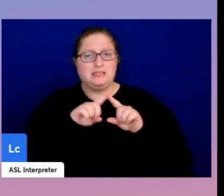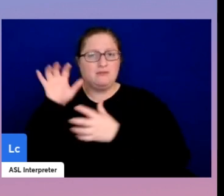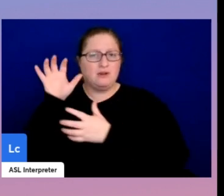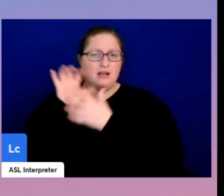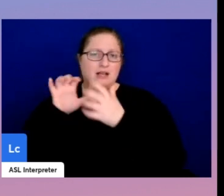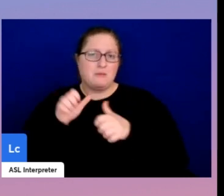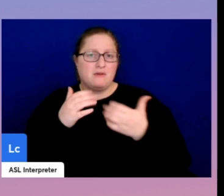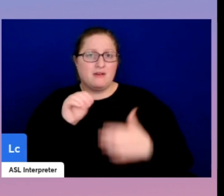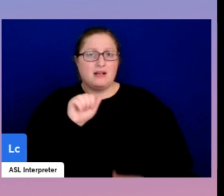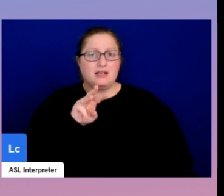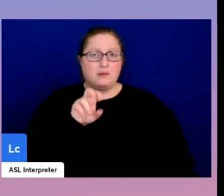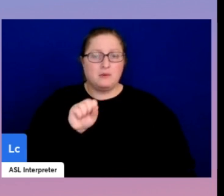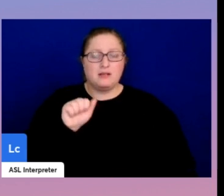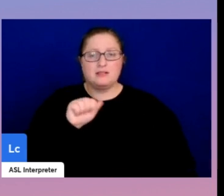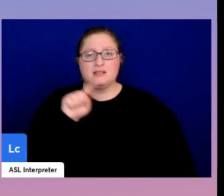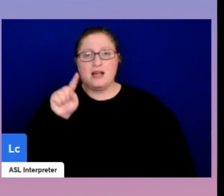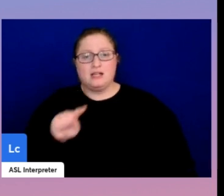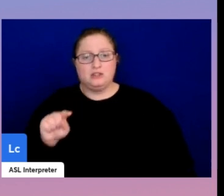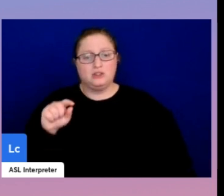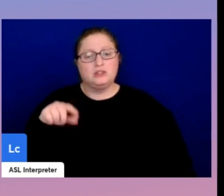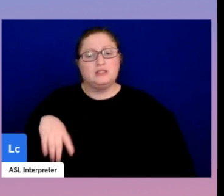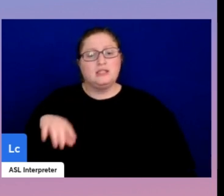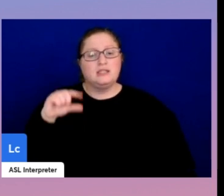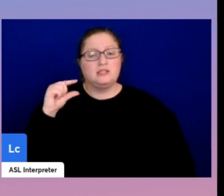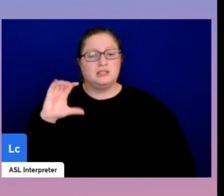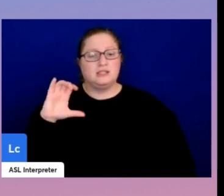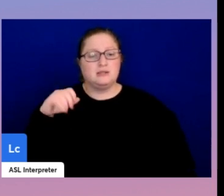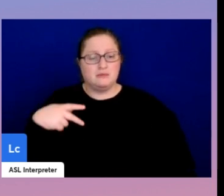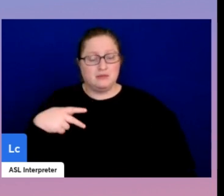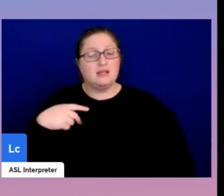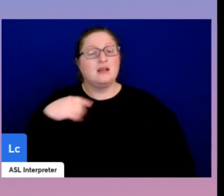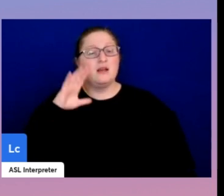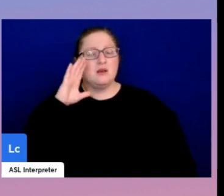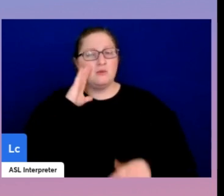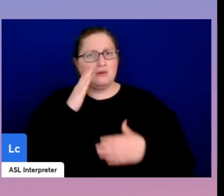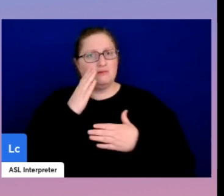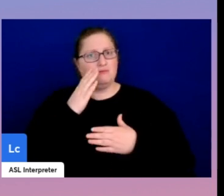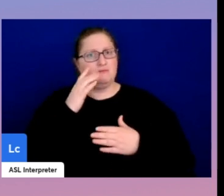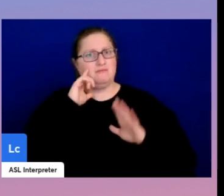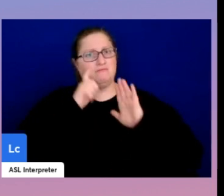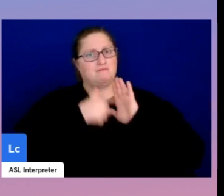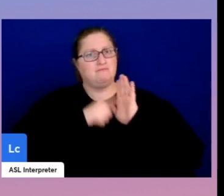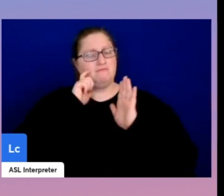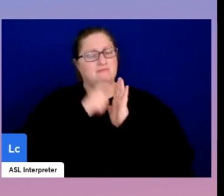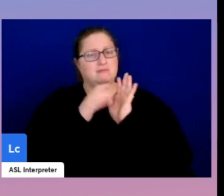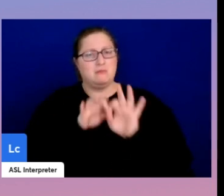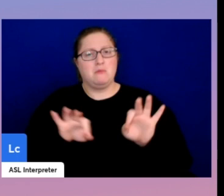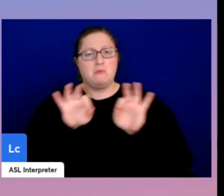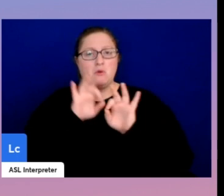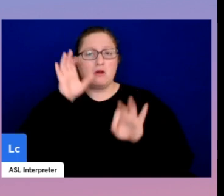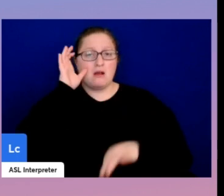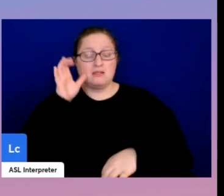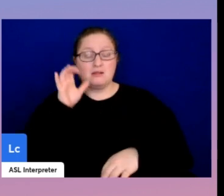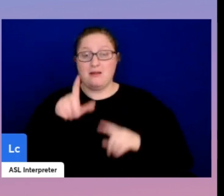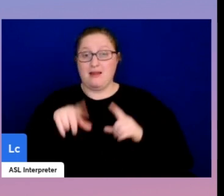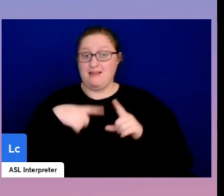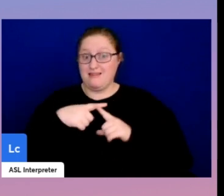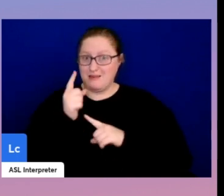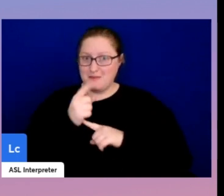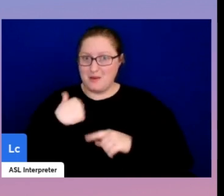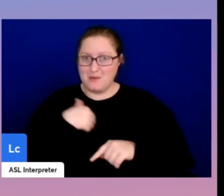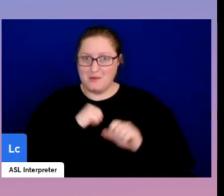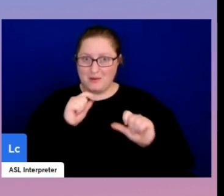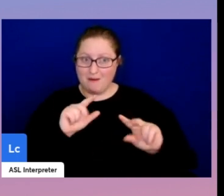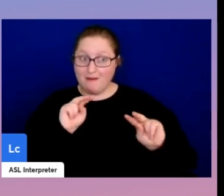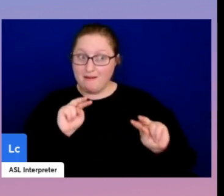AWS, Azure, and GCP. And we will uncover some key concepts. Then, the moment we all look forward to, a